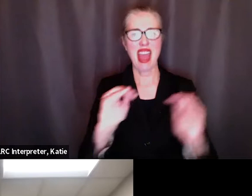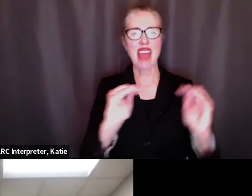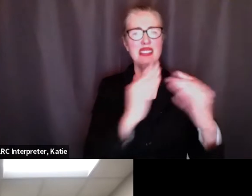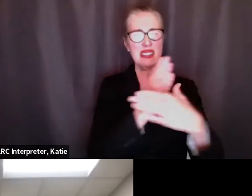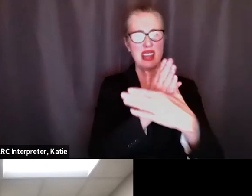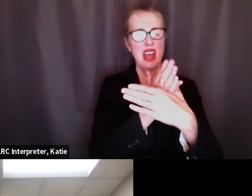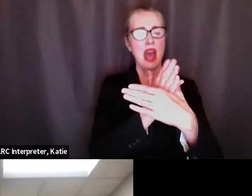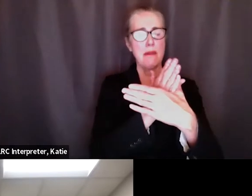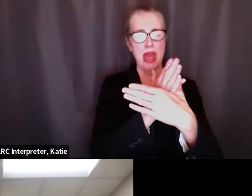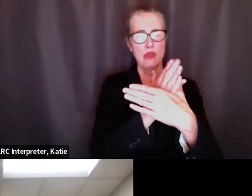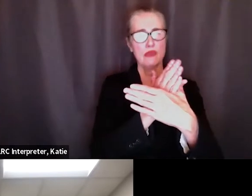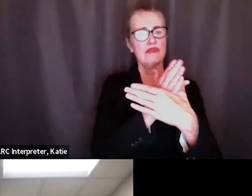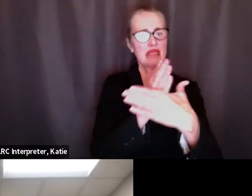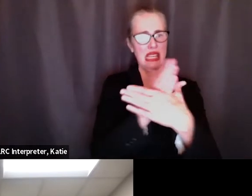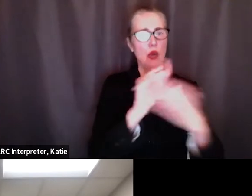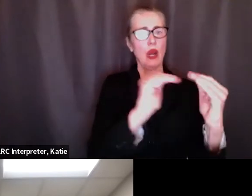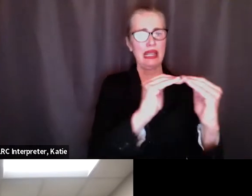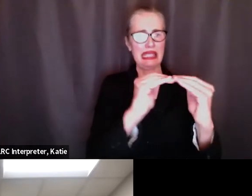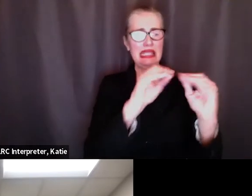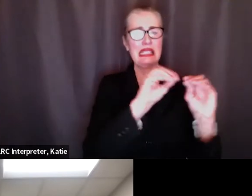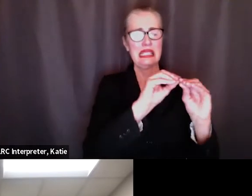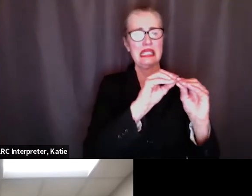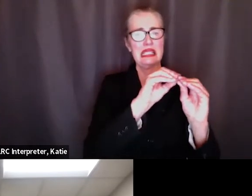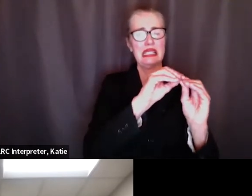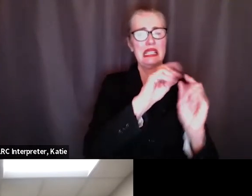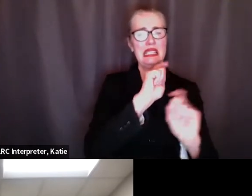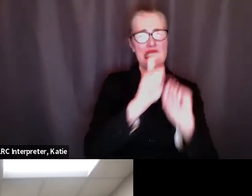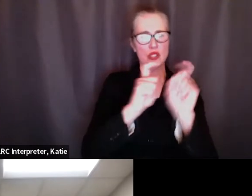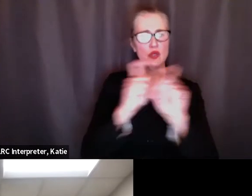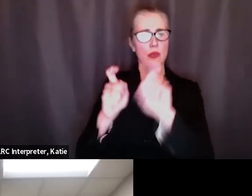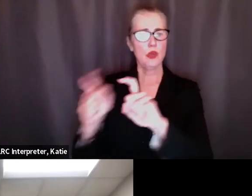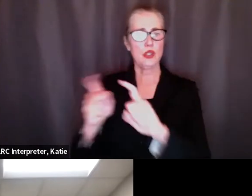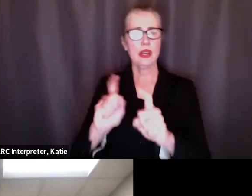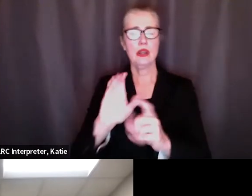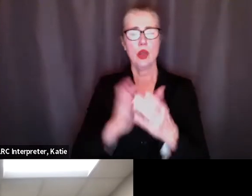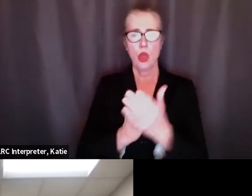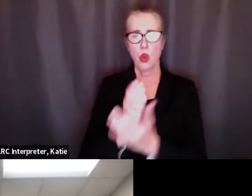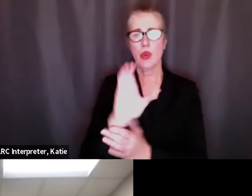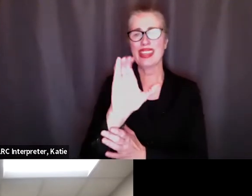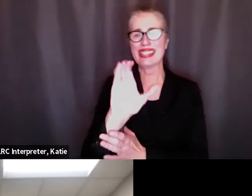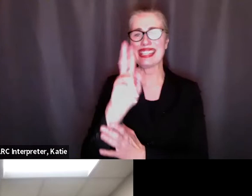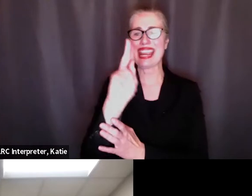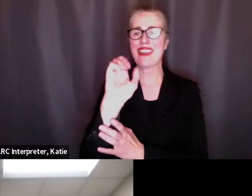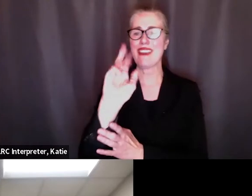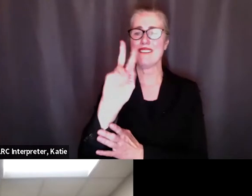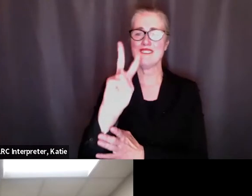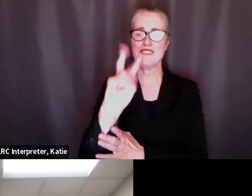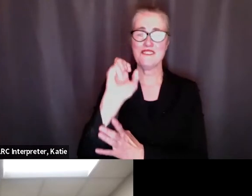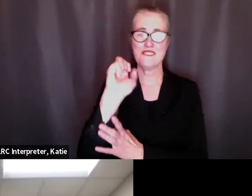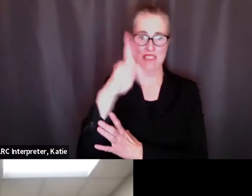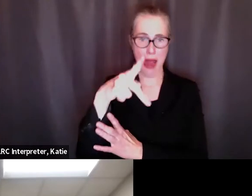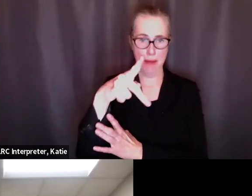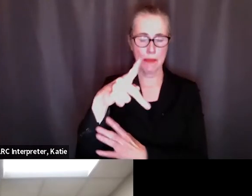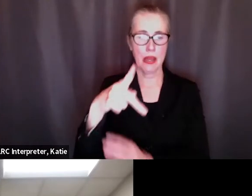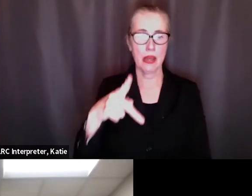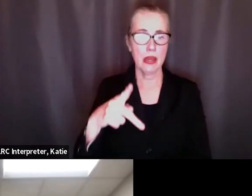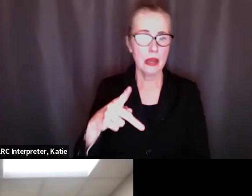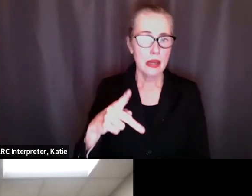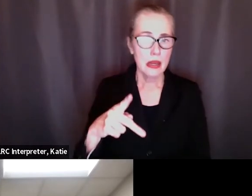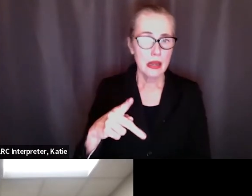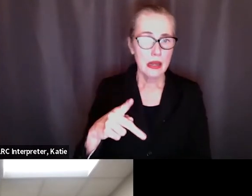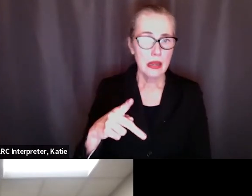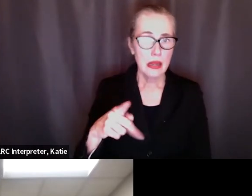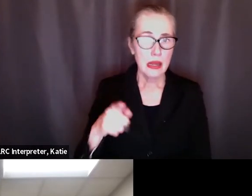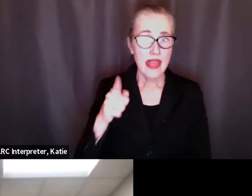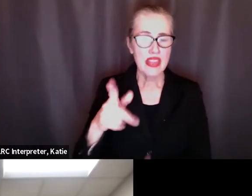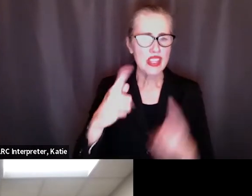hispanic population next slide so with this one we tried to get as many trusty areas as